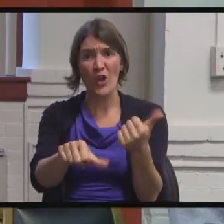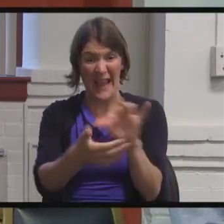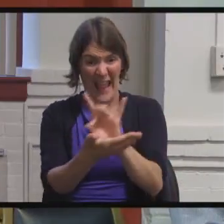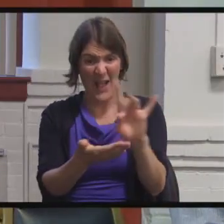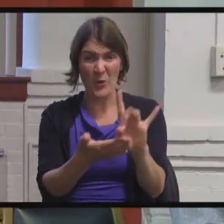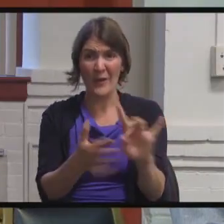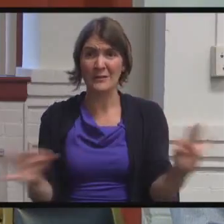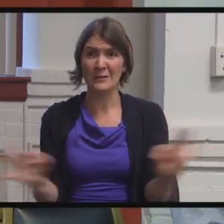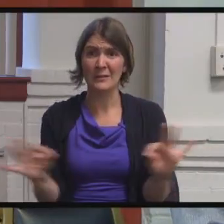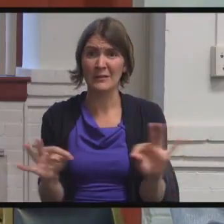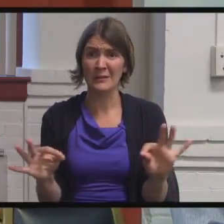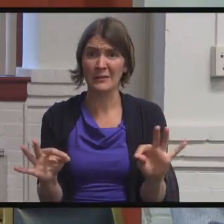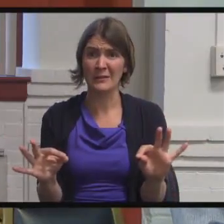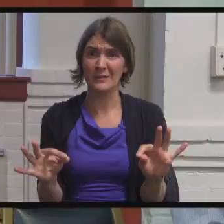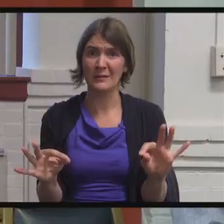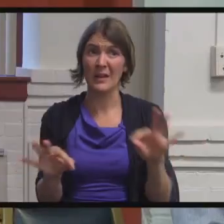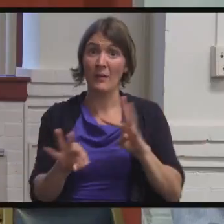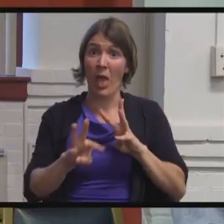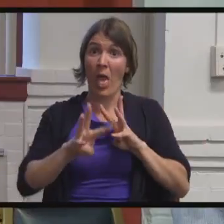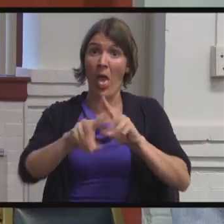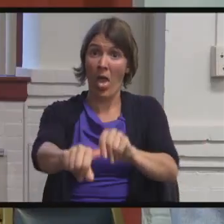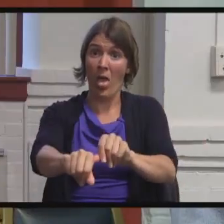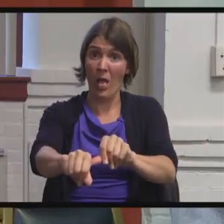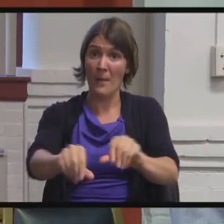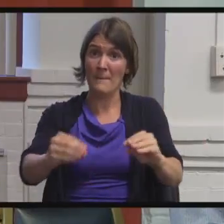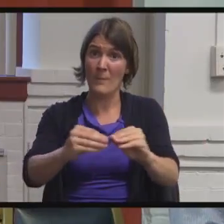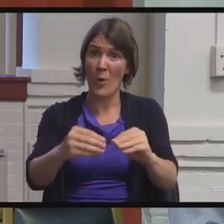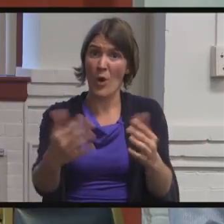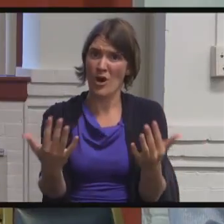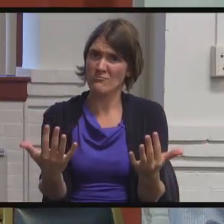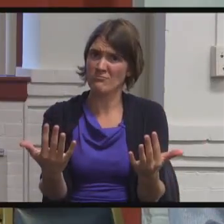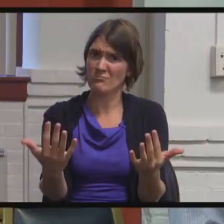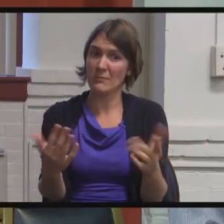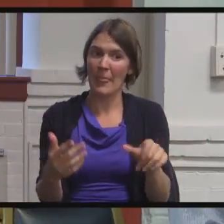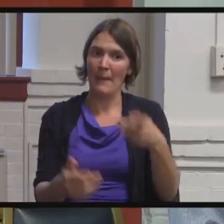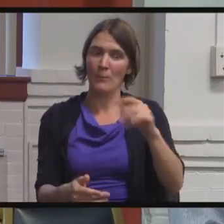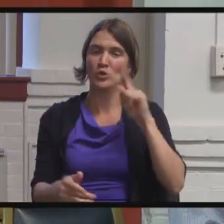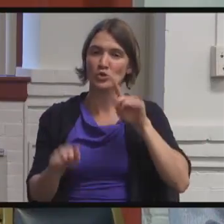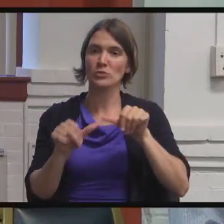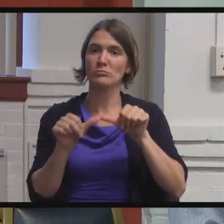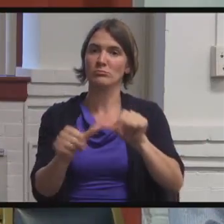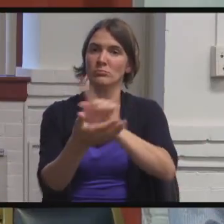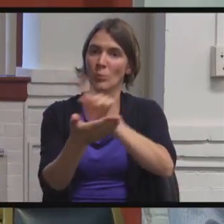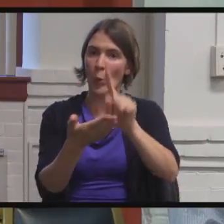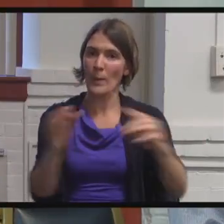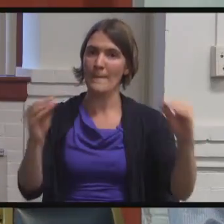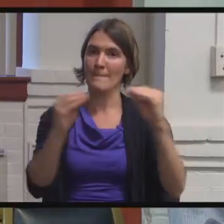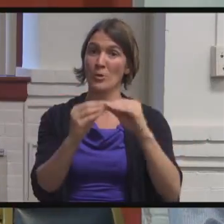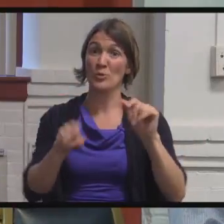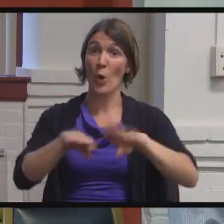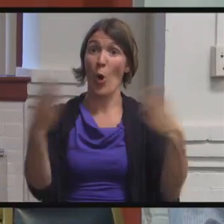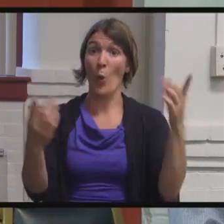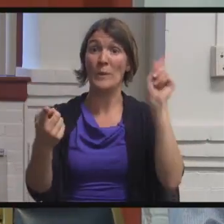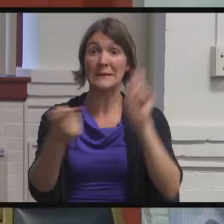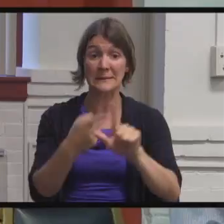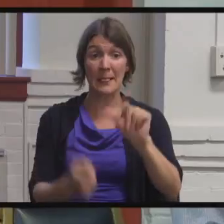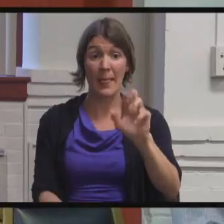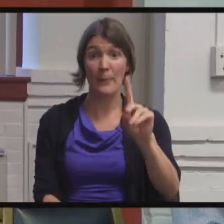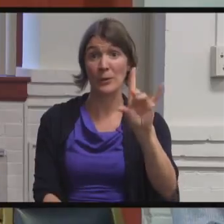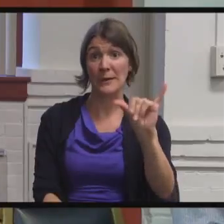for 8 weeks, that's a huge capital expenditure. This pool should be open this week. It should be open, actually, until Labor